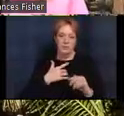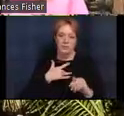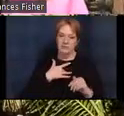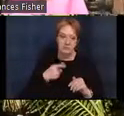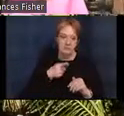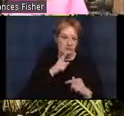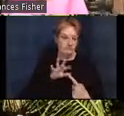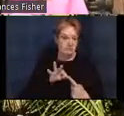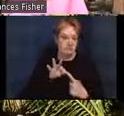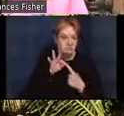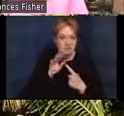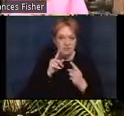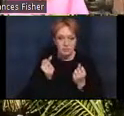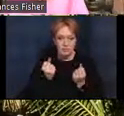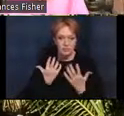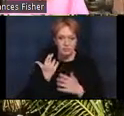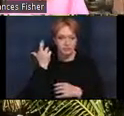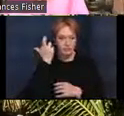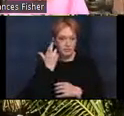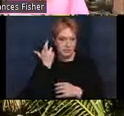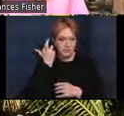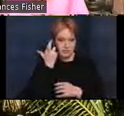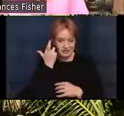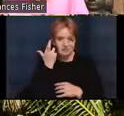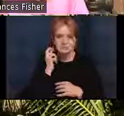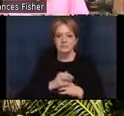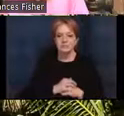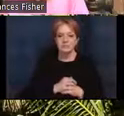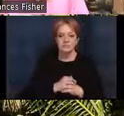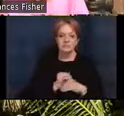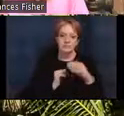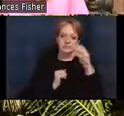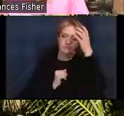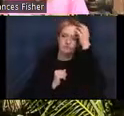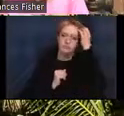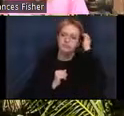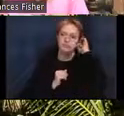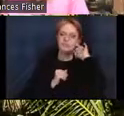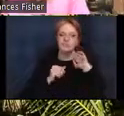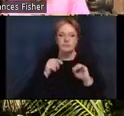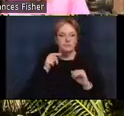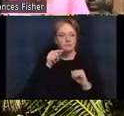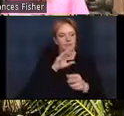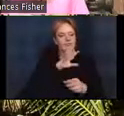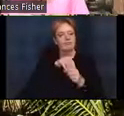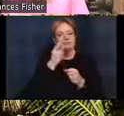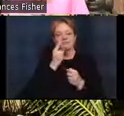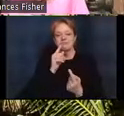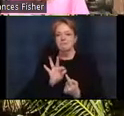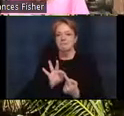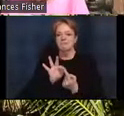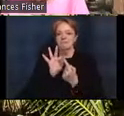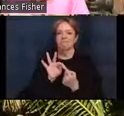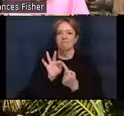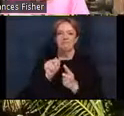reasons. This is a part of something so unique among the